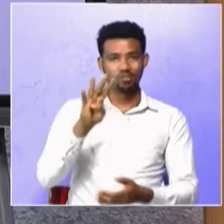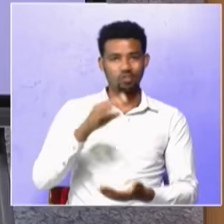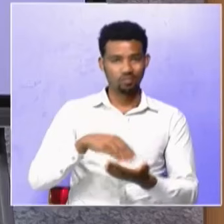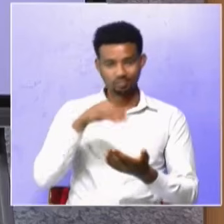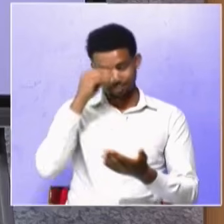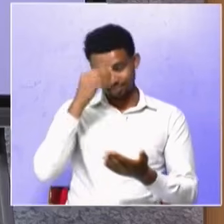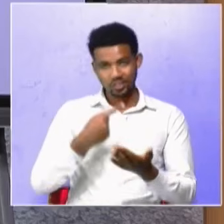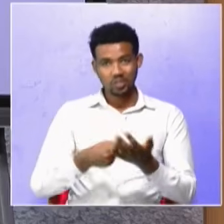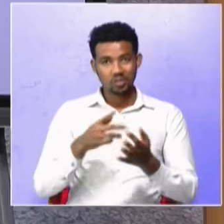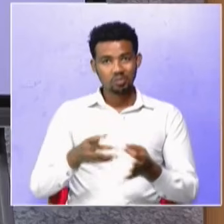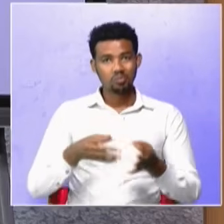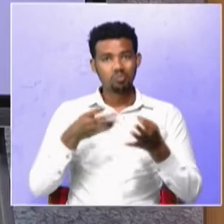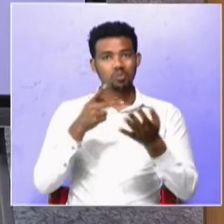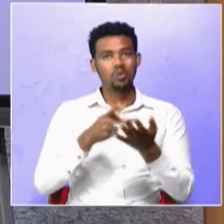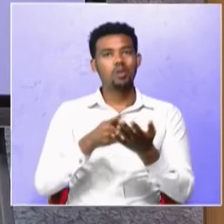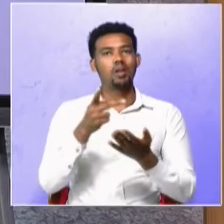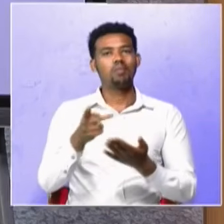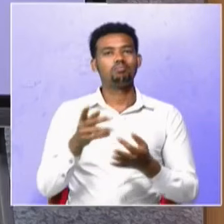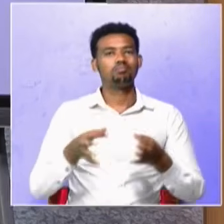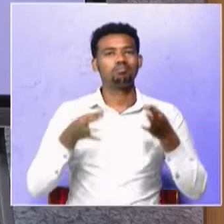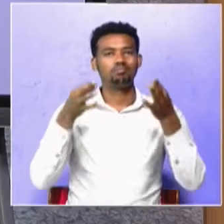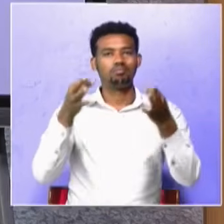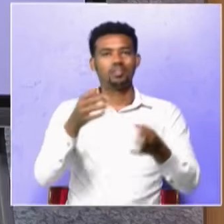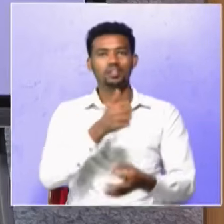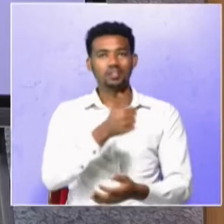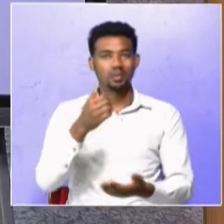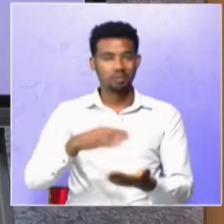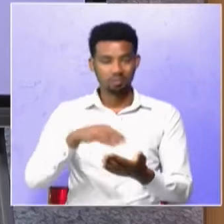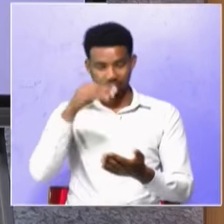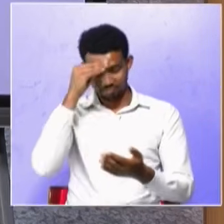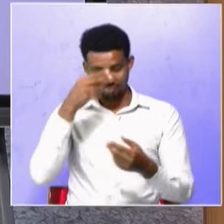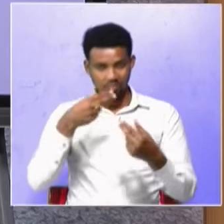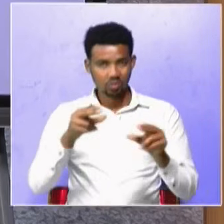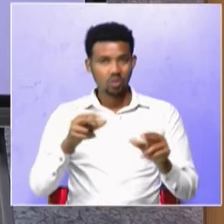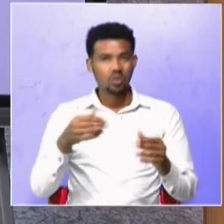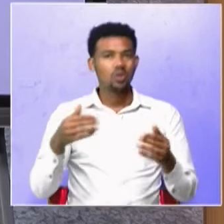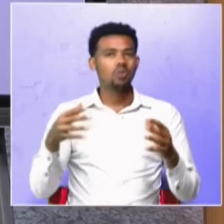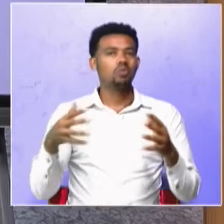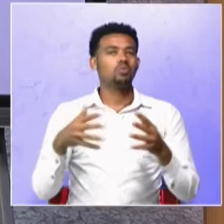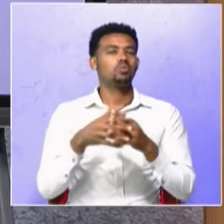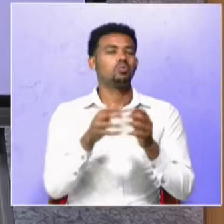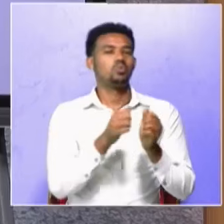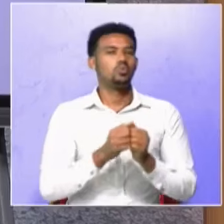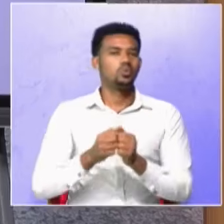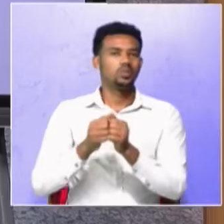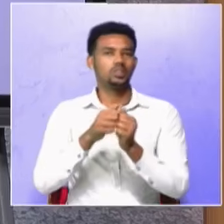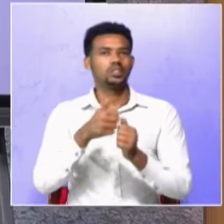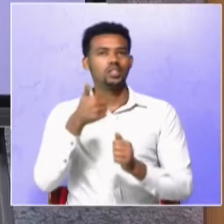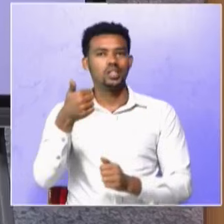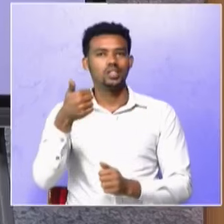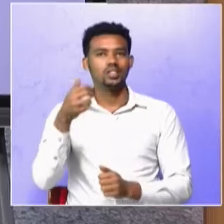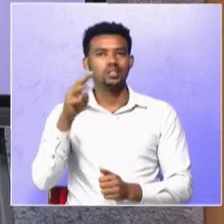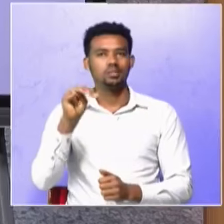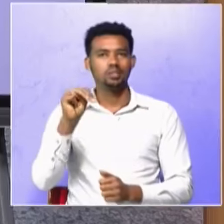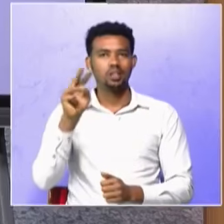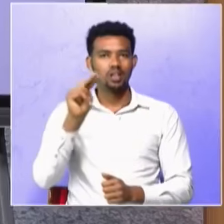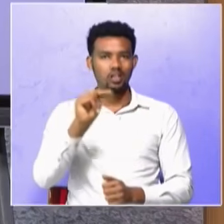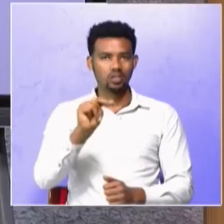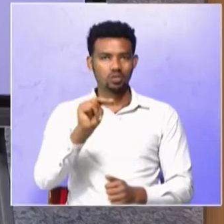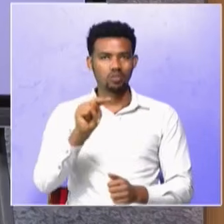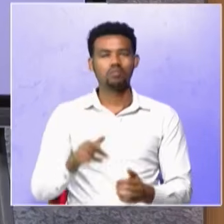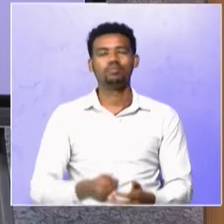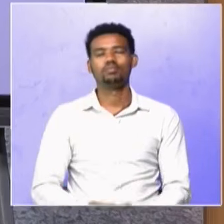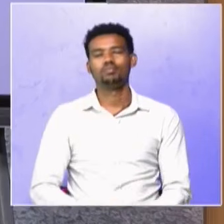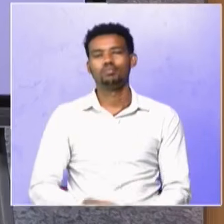program is brought to you by City Government of Addis Ababa Education Bureau with collaboration Addis Media Network. I am Miss Nabila. Students,